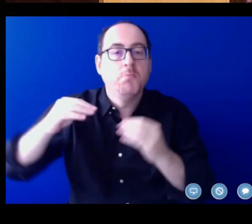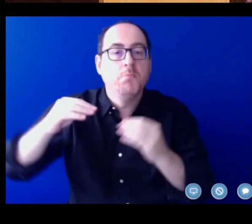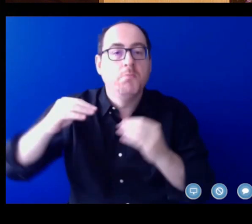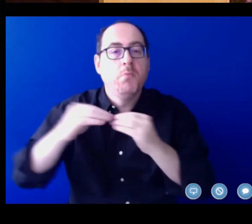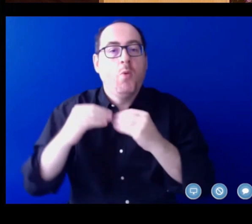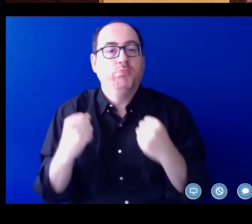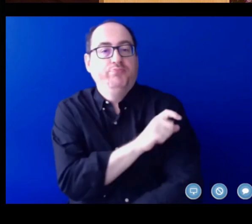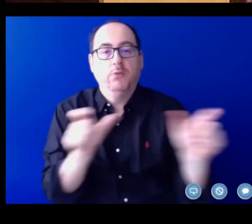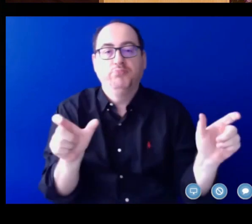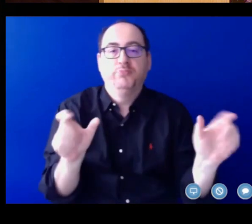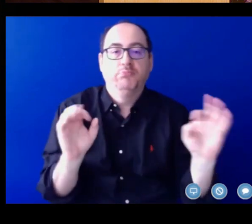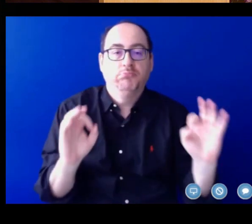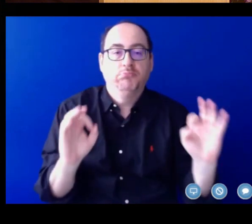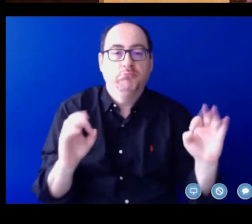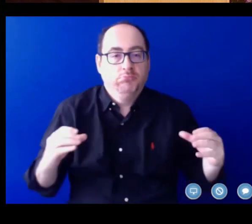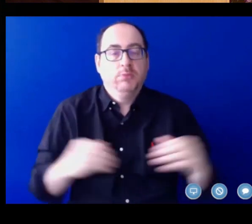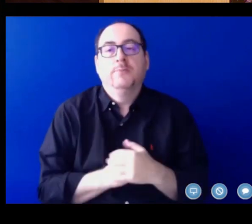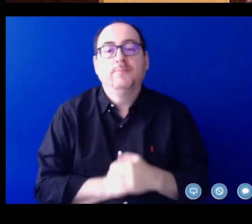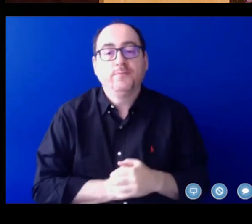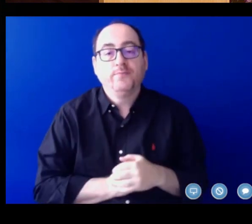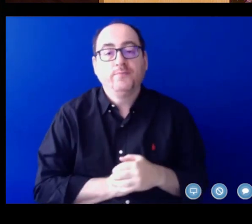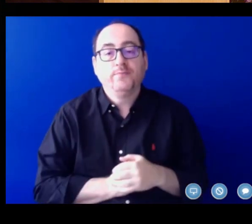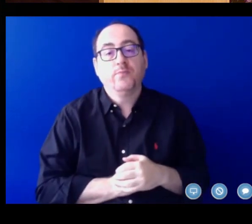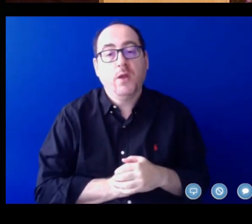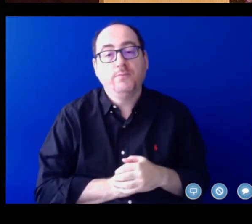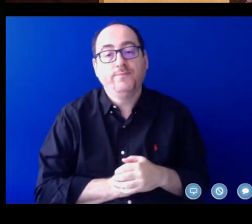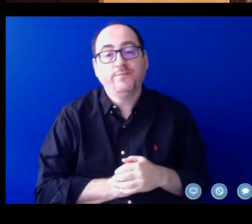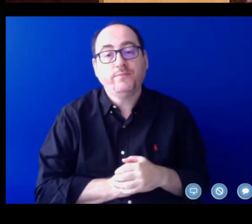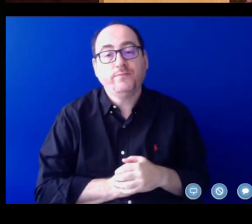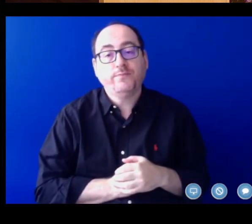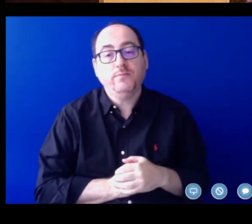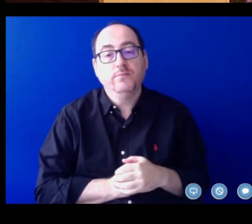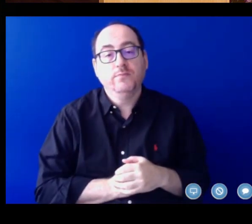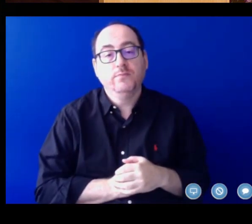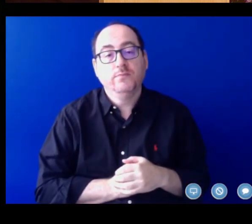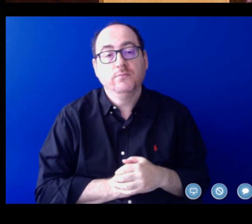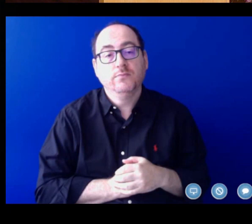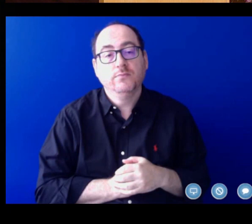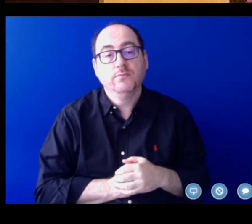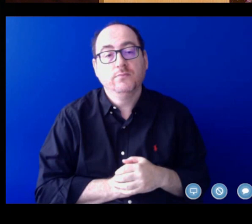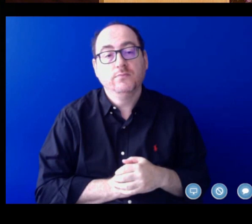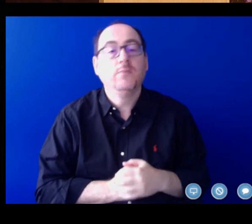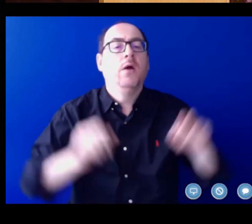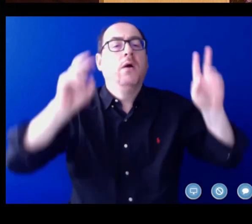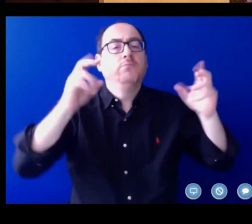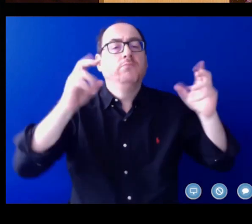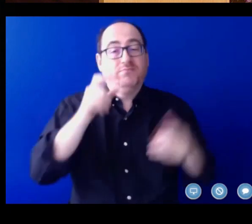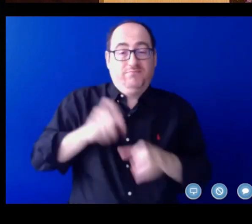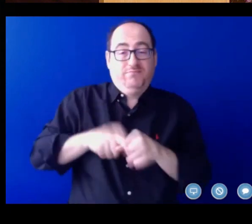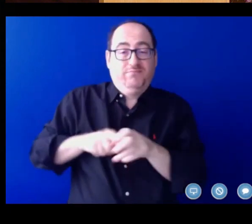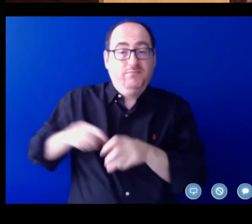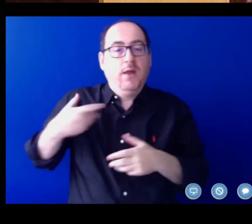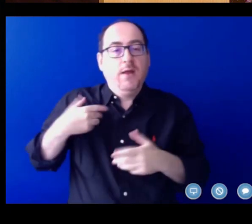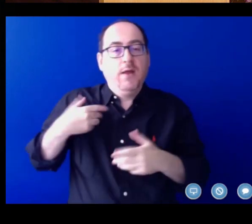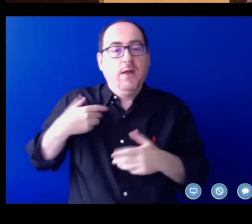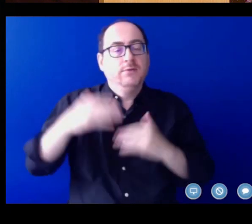So on that topic, the participants had much to say. So the students said and it was a really strong theme across